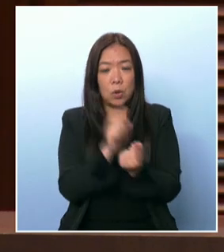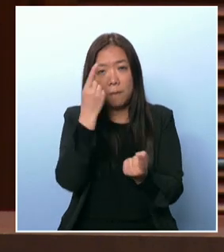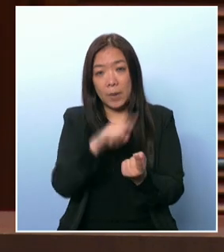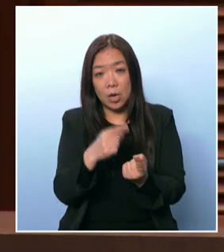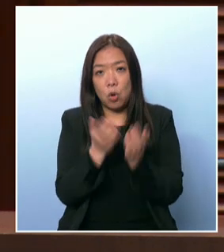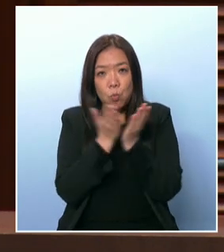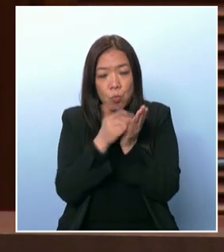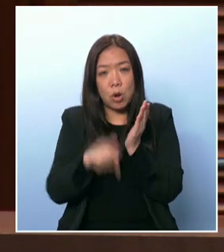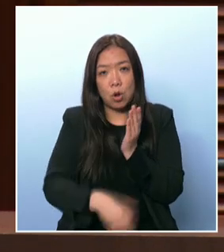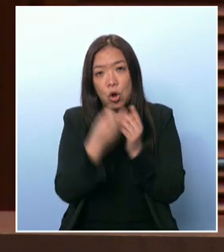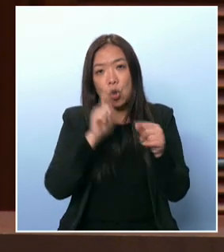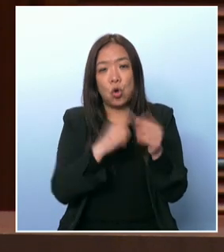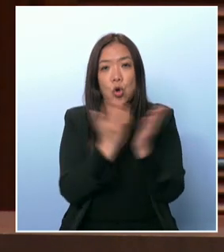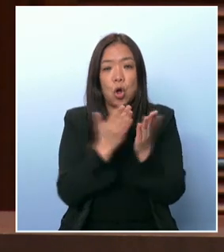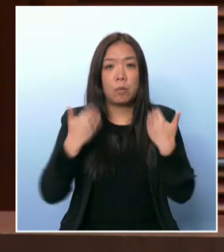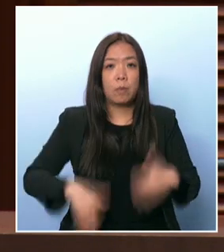has started